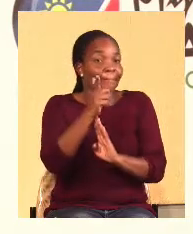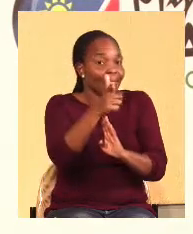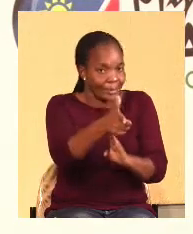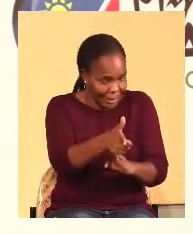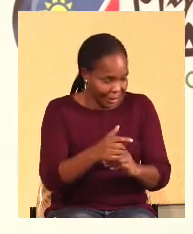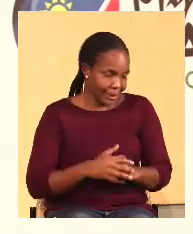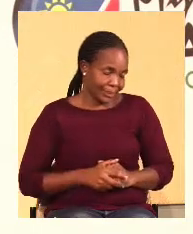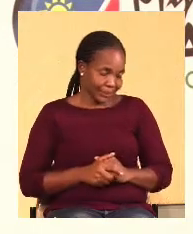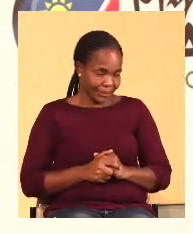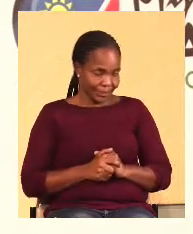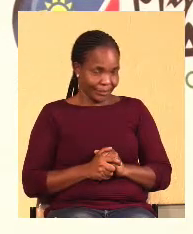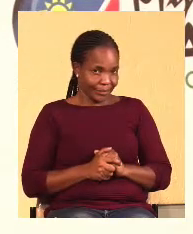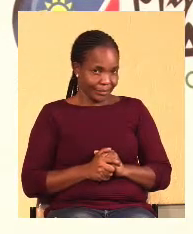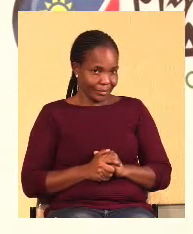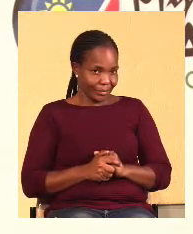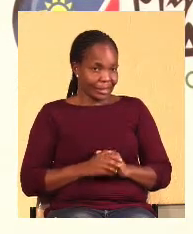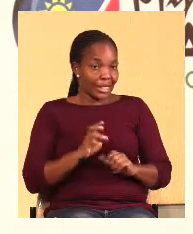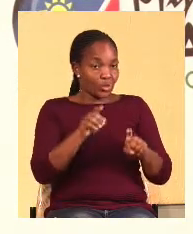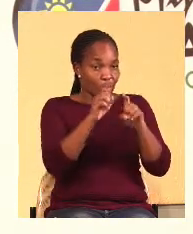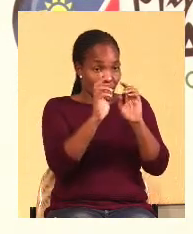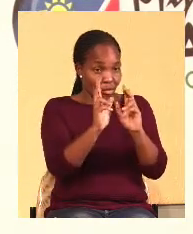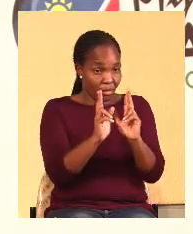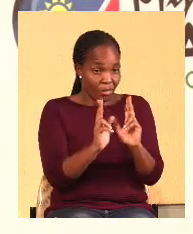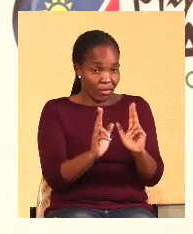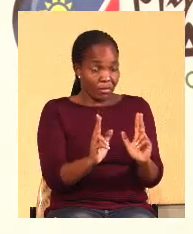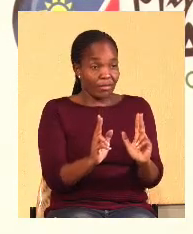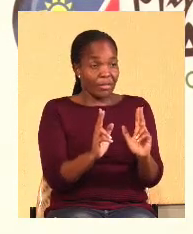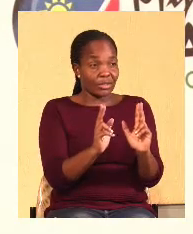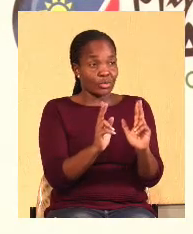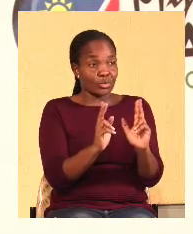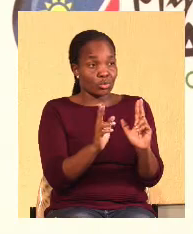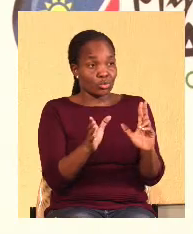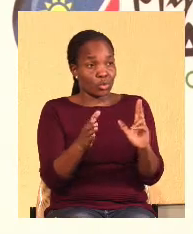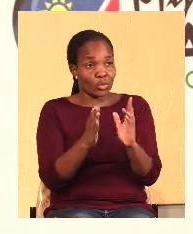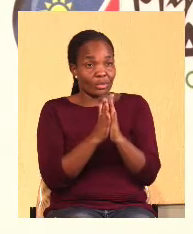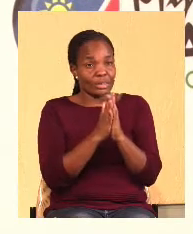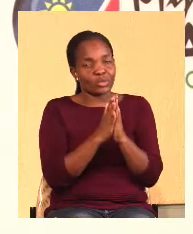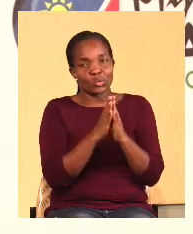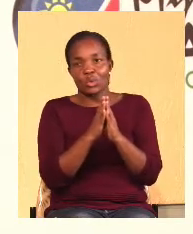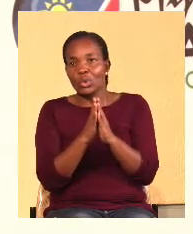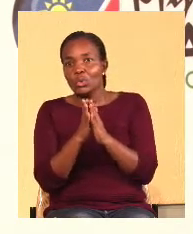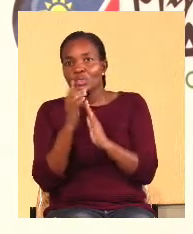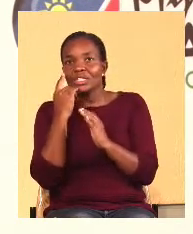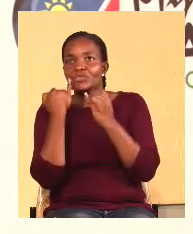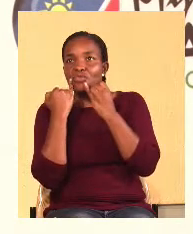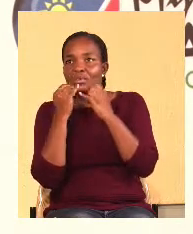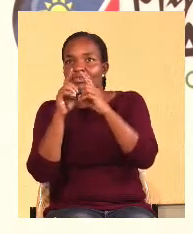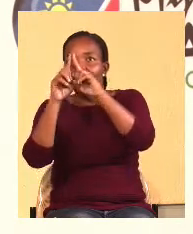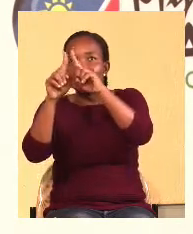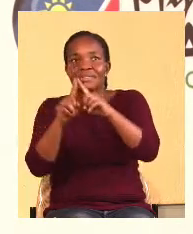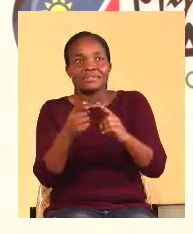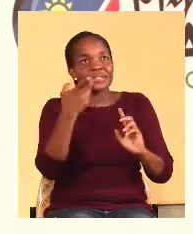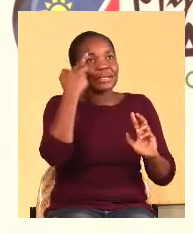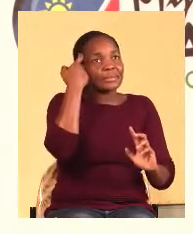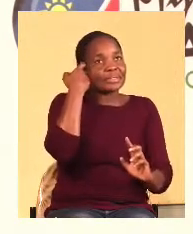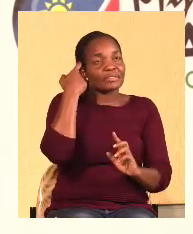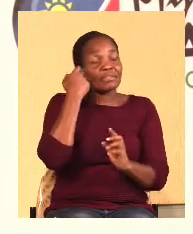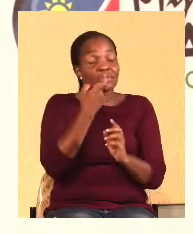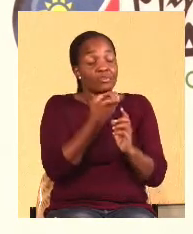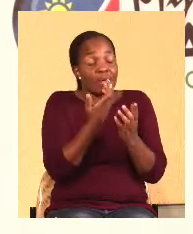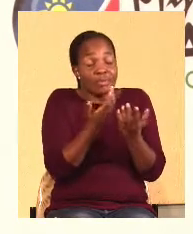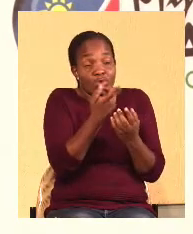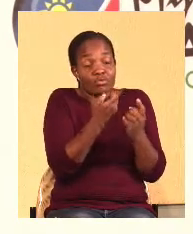So we just want to urge the public to keep on checking with the relevant ministries. If you are, for example, in the agricultural